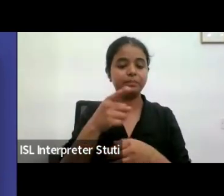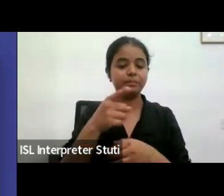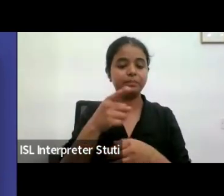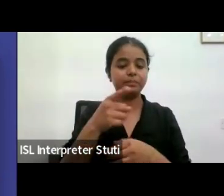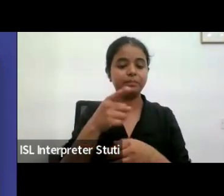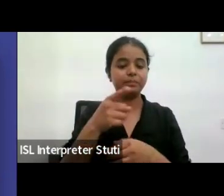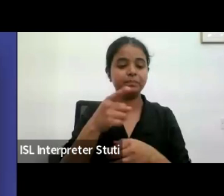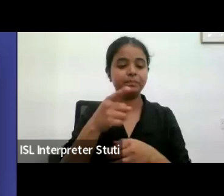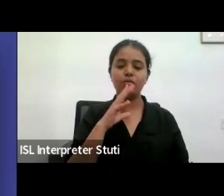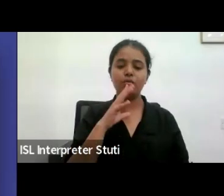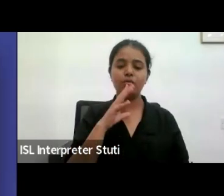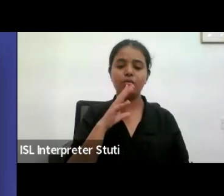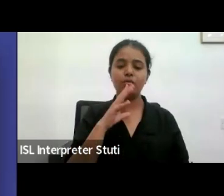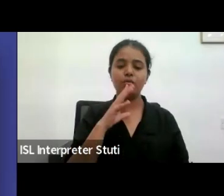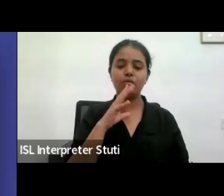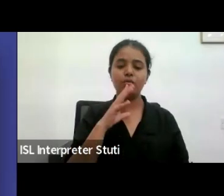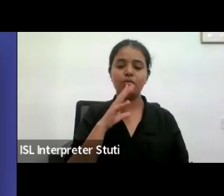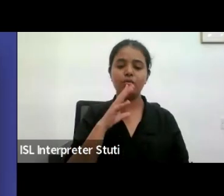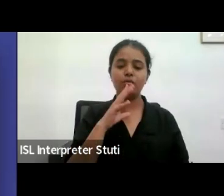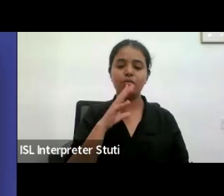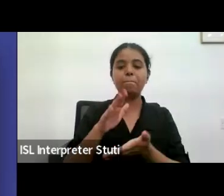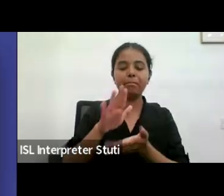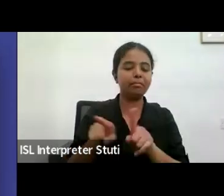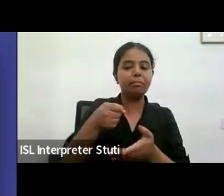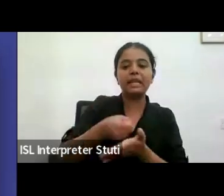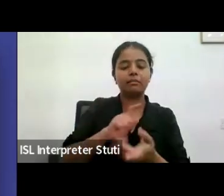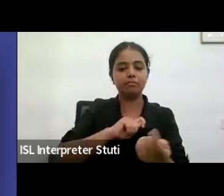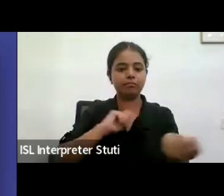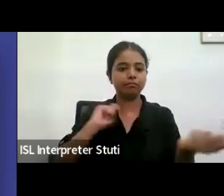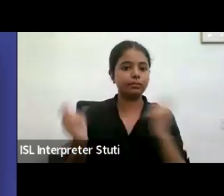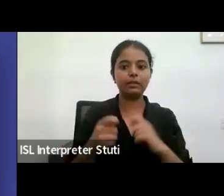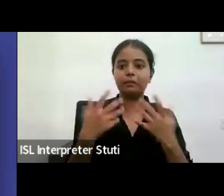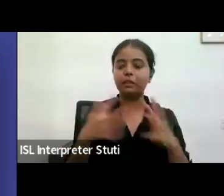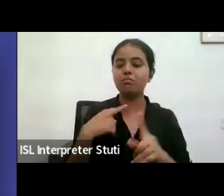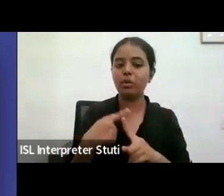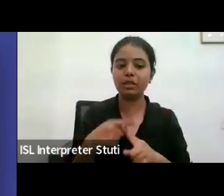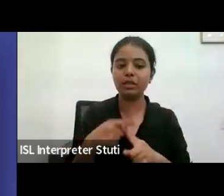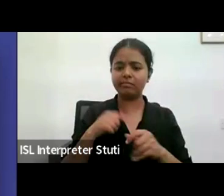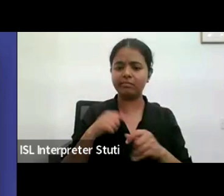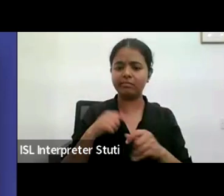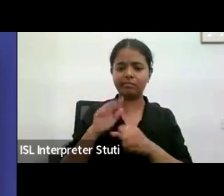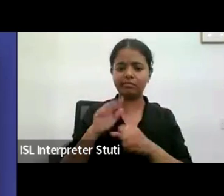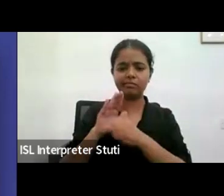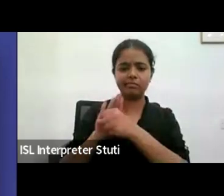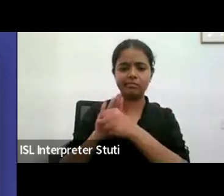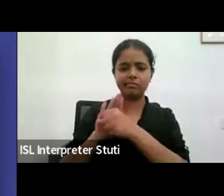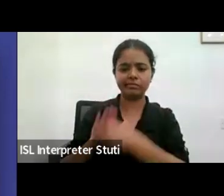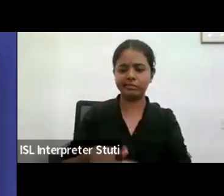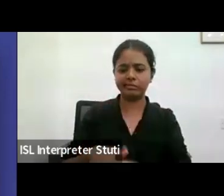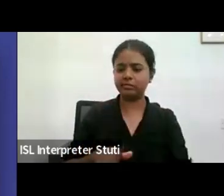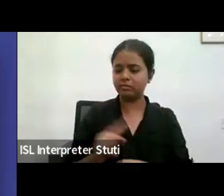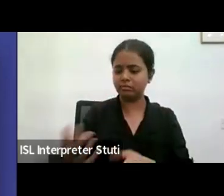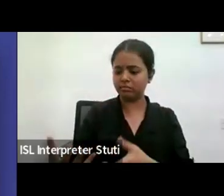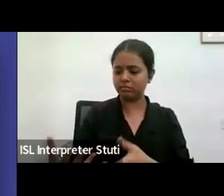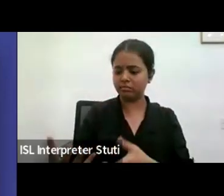And these building blocks are non-discrimination, full and effective participation, and inclusion in society,